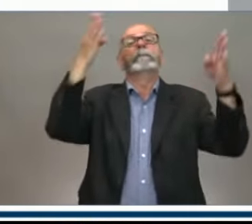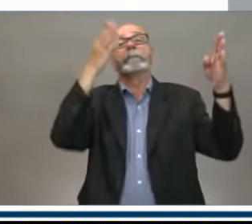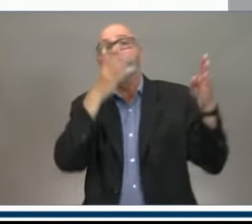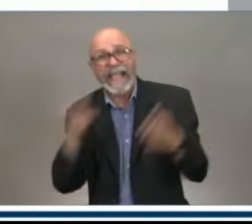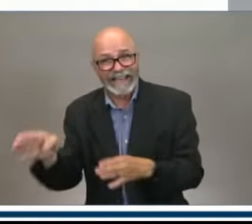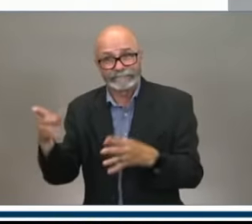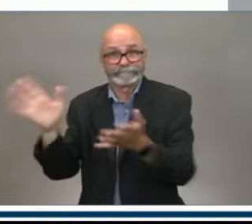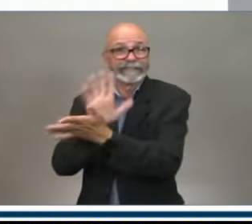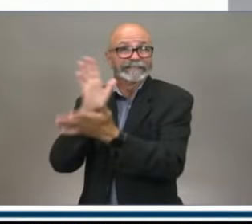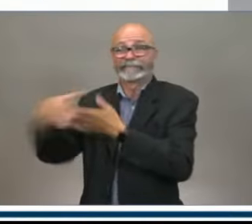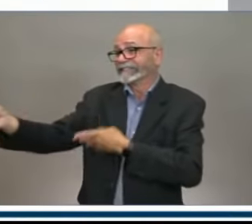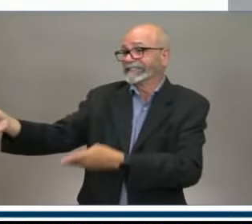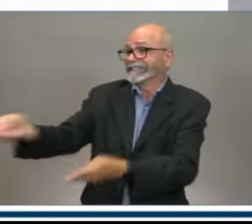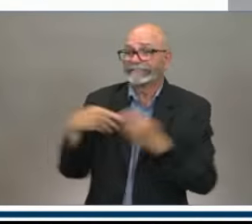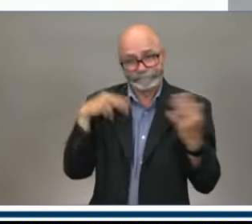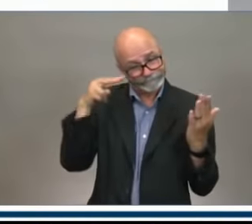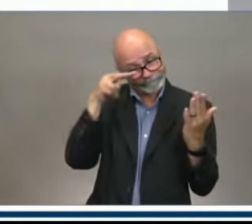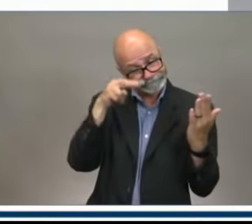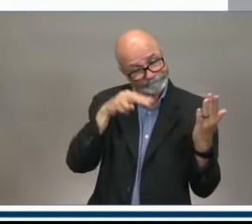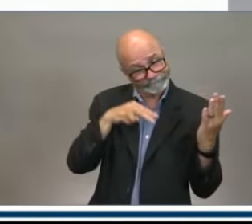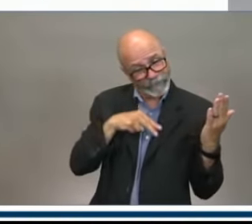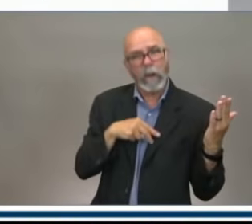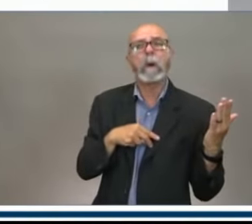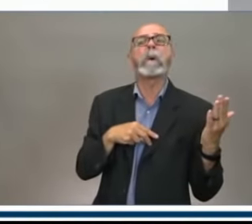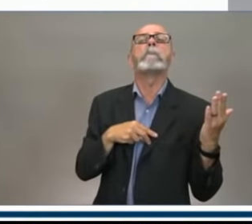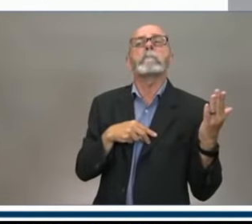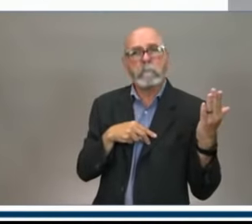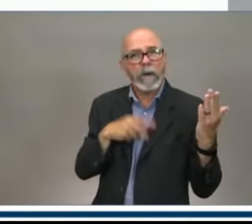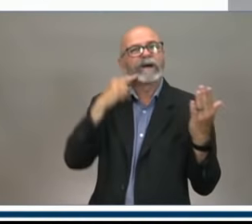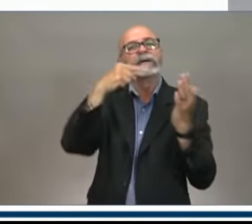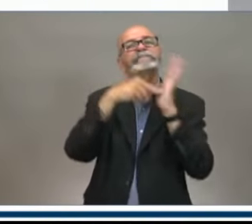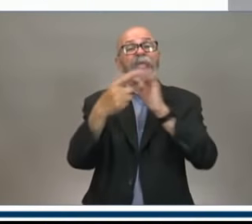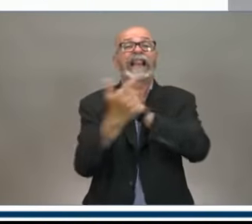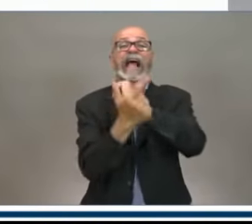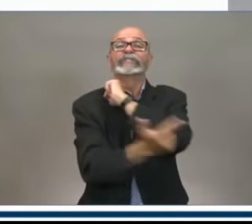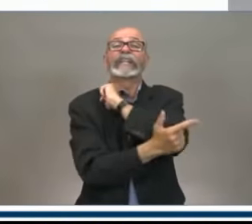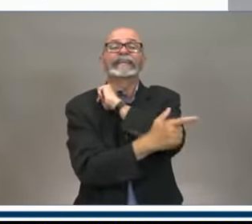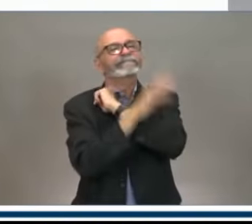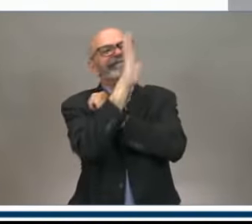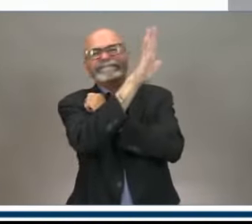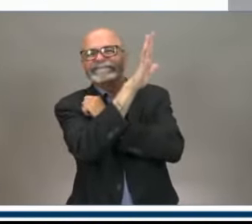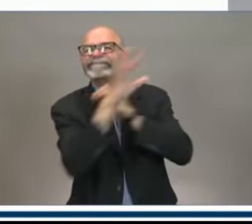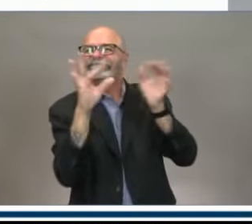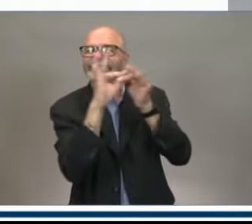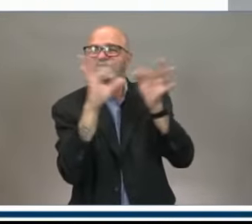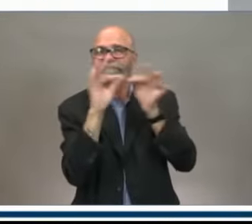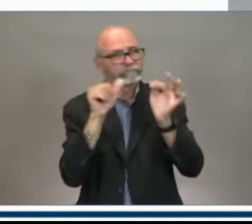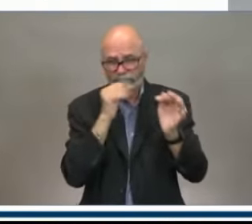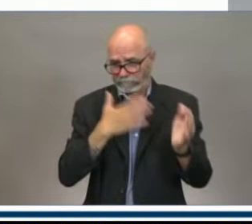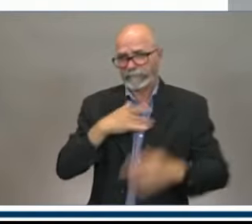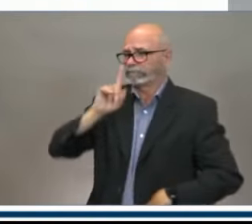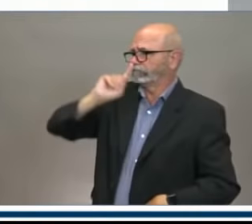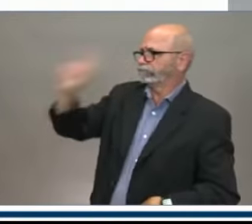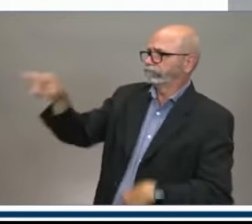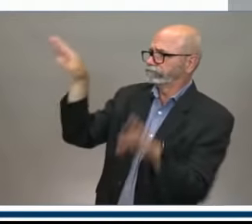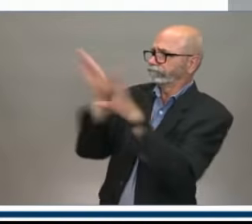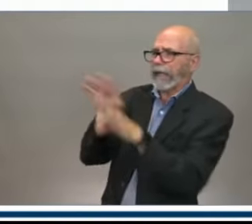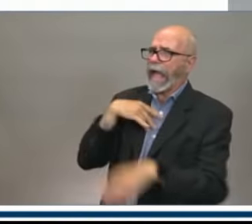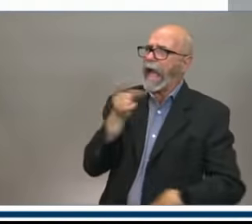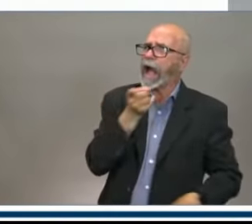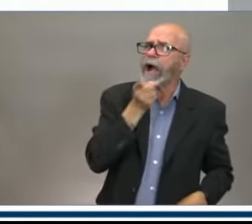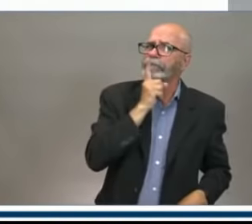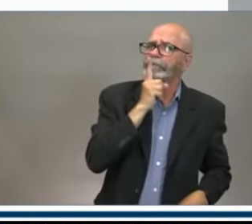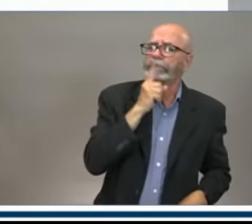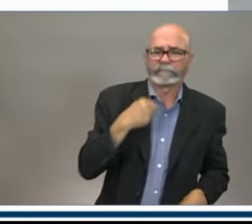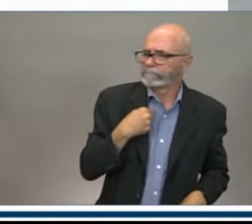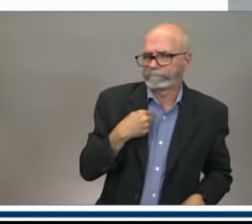The Legislature wasn't closed down under my order, and I'll be responding back to Mr. Houston in that effect. It's not up to me about